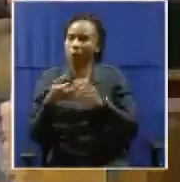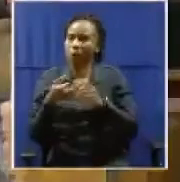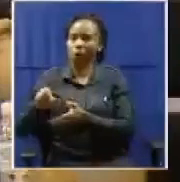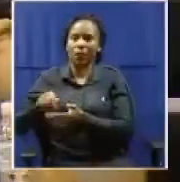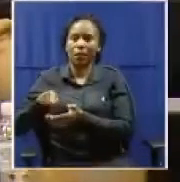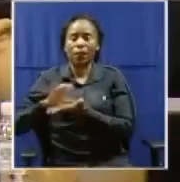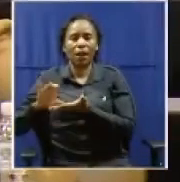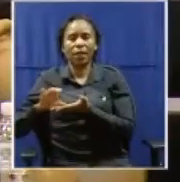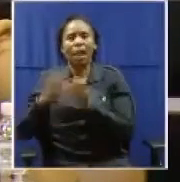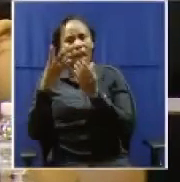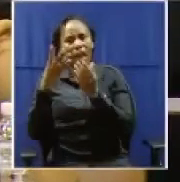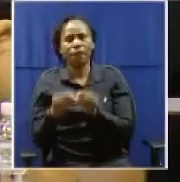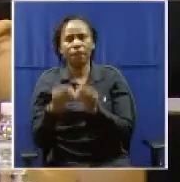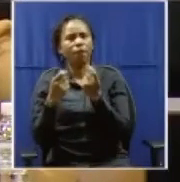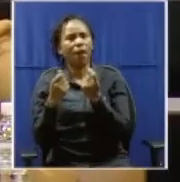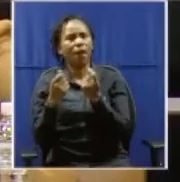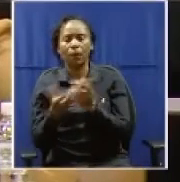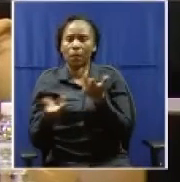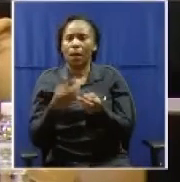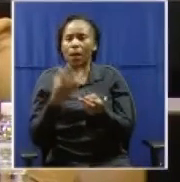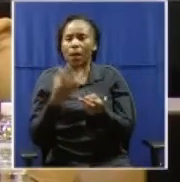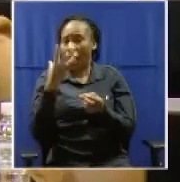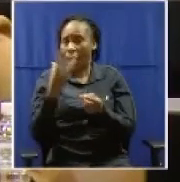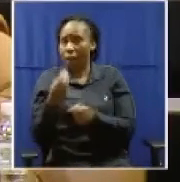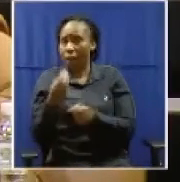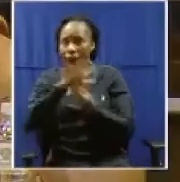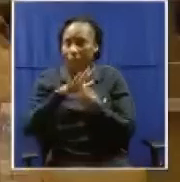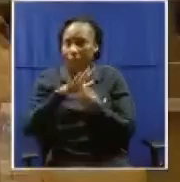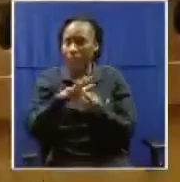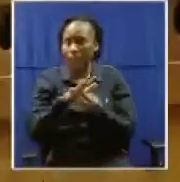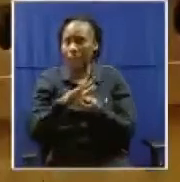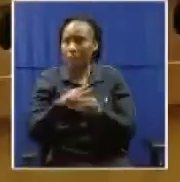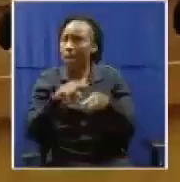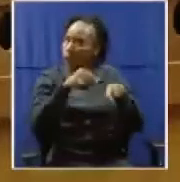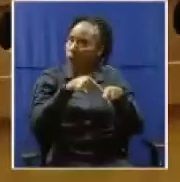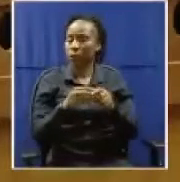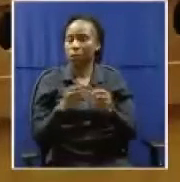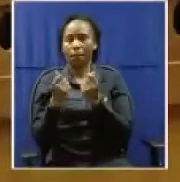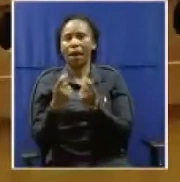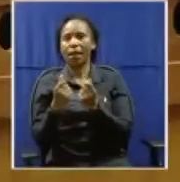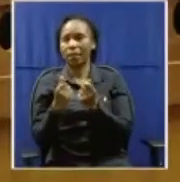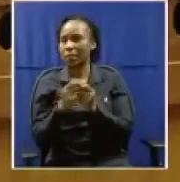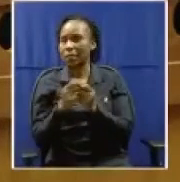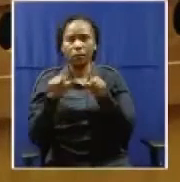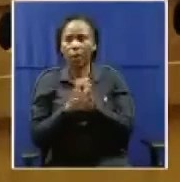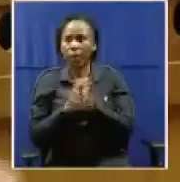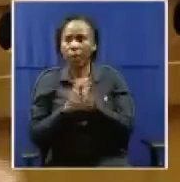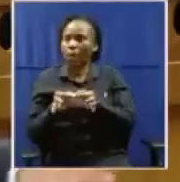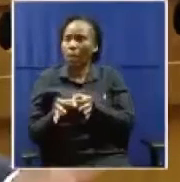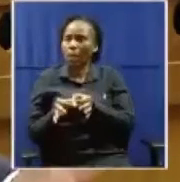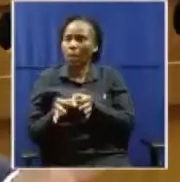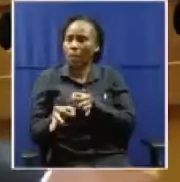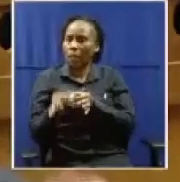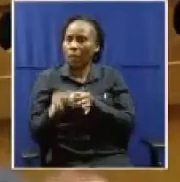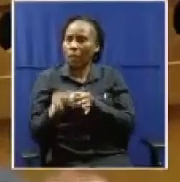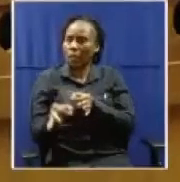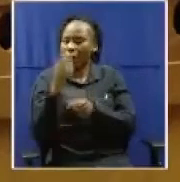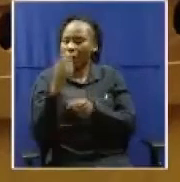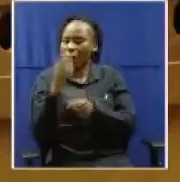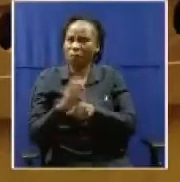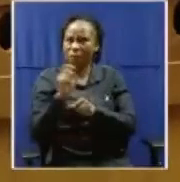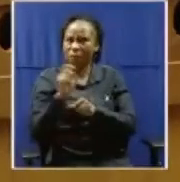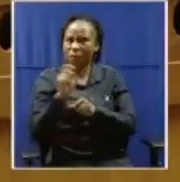they and their families are dependent on these payments and it is inhumane to deny or delay these much needed payments we as